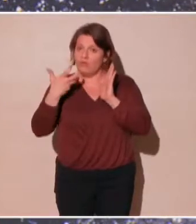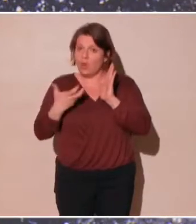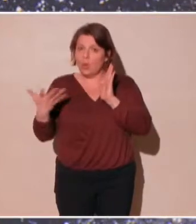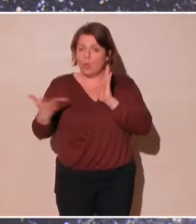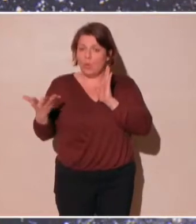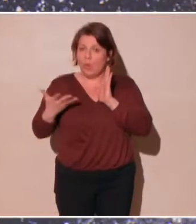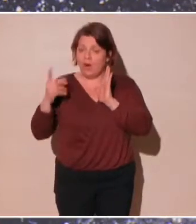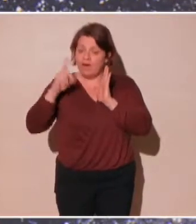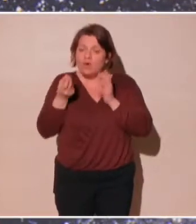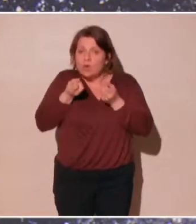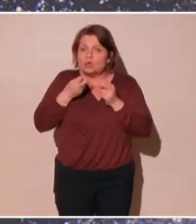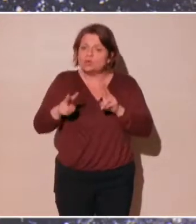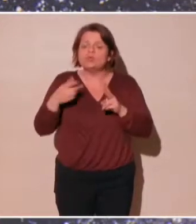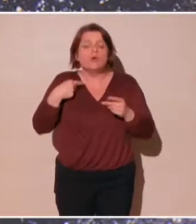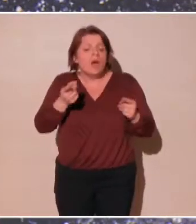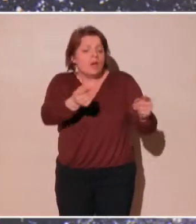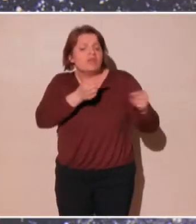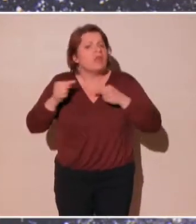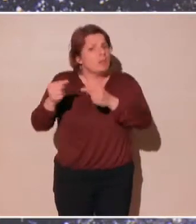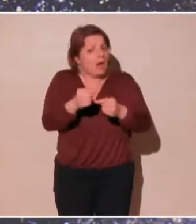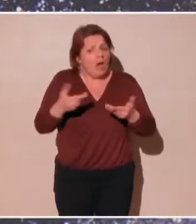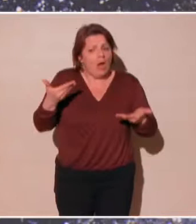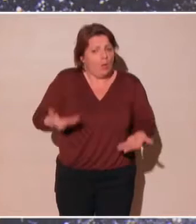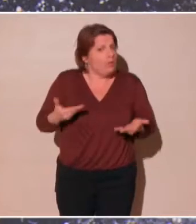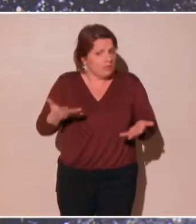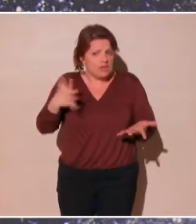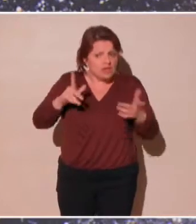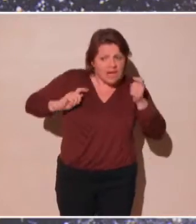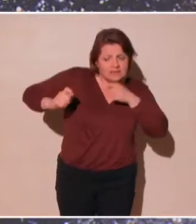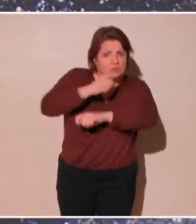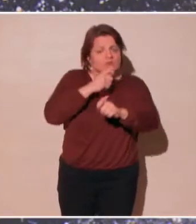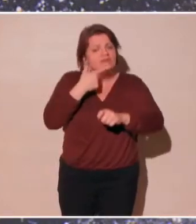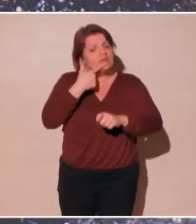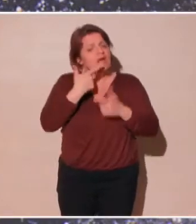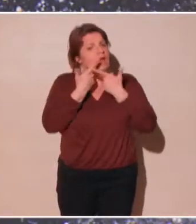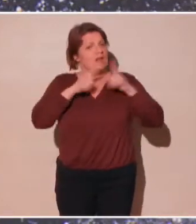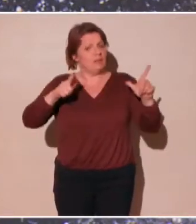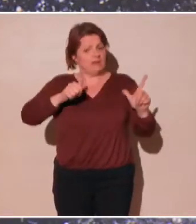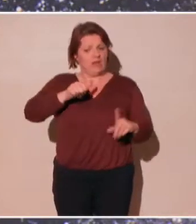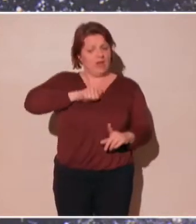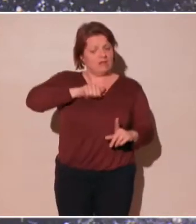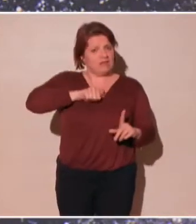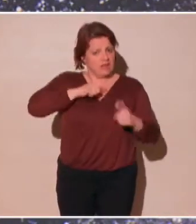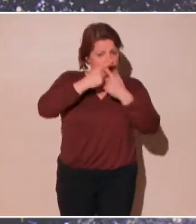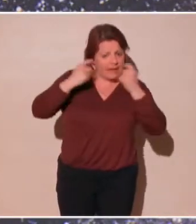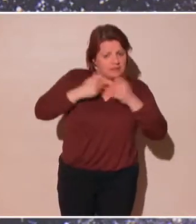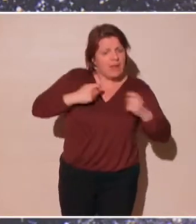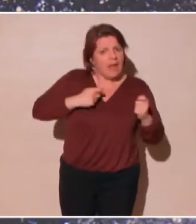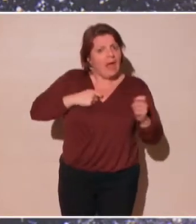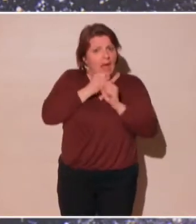will have to set these goals and respect them. We have already started discussing them in contemporary debates